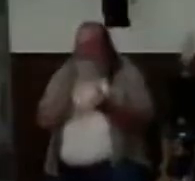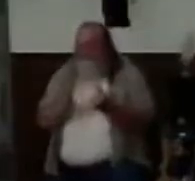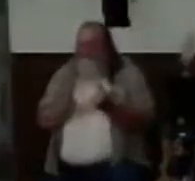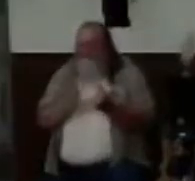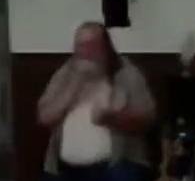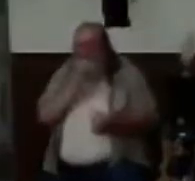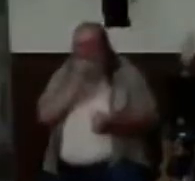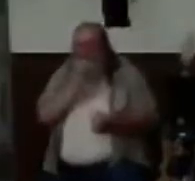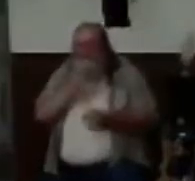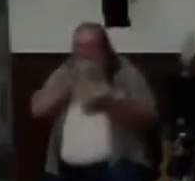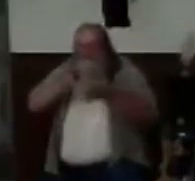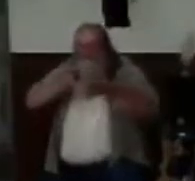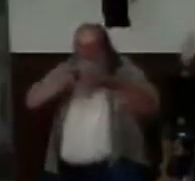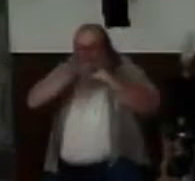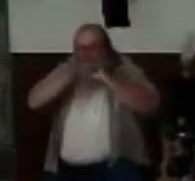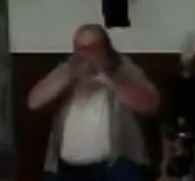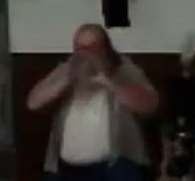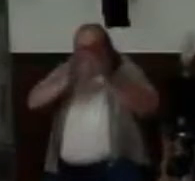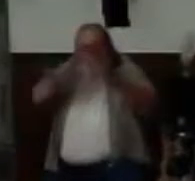thirsty may come to me.